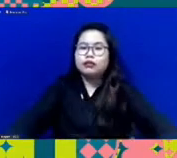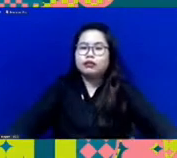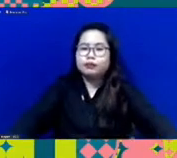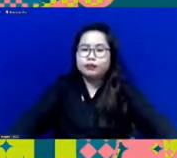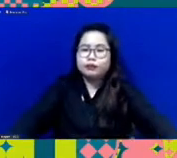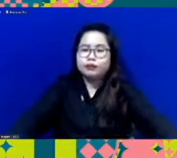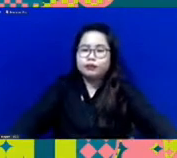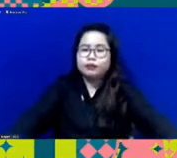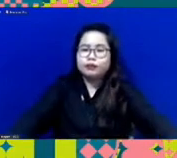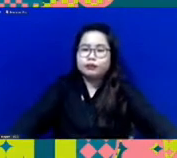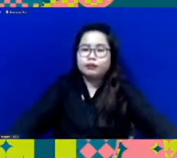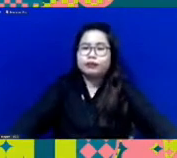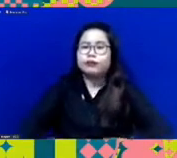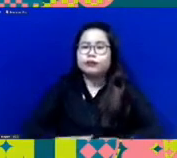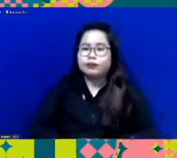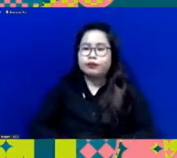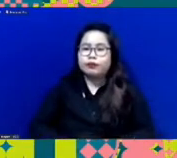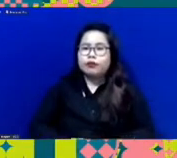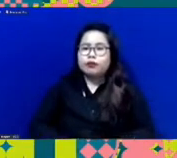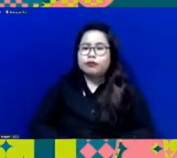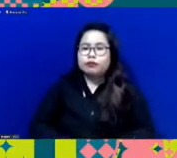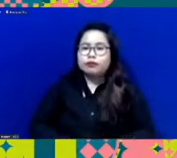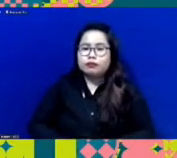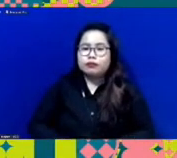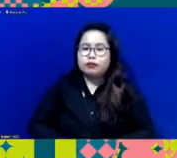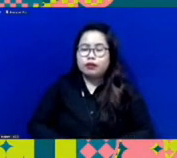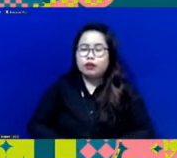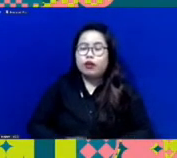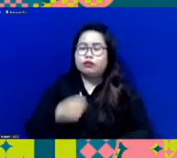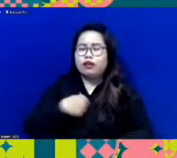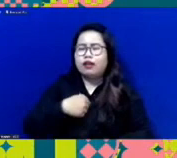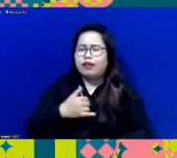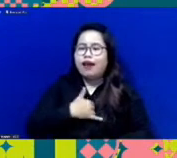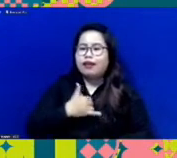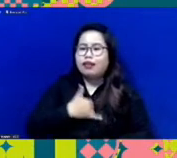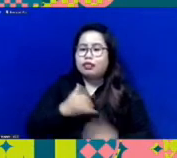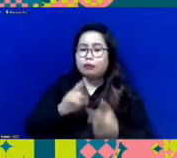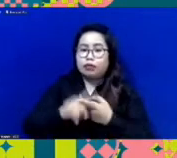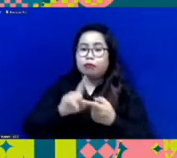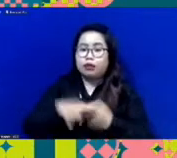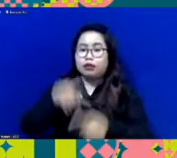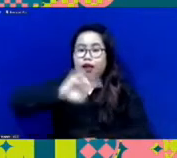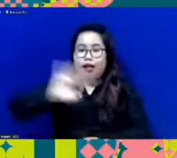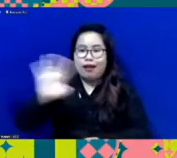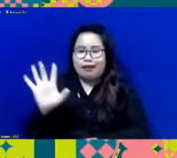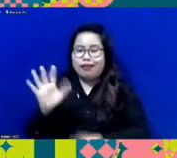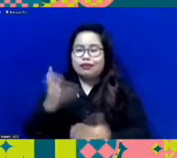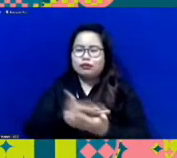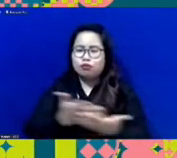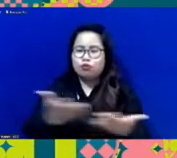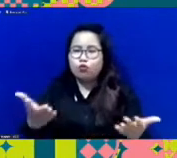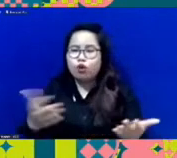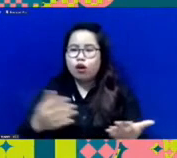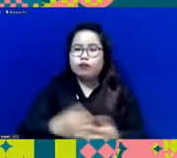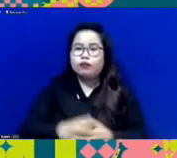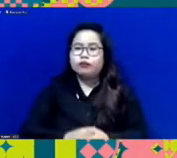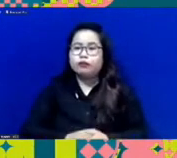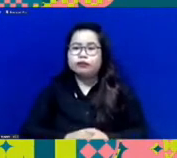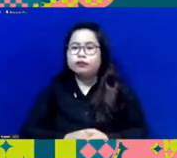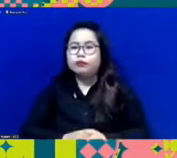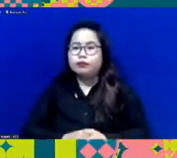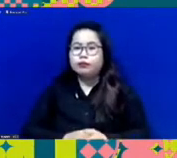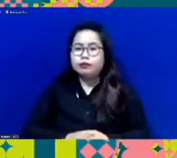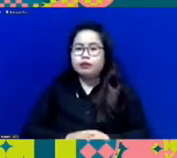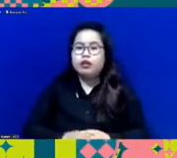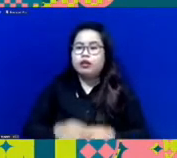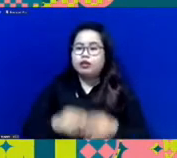Bapa Shiv, Bapa Rudolf, Bapa Sudiki, we were all working on values, but in silos, and to bring it all